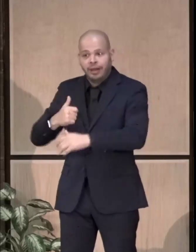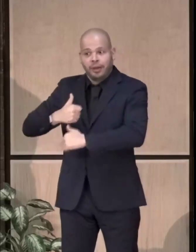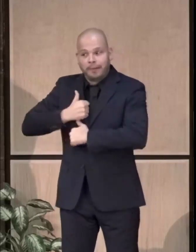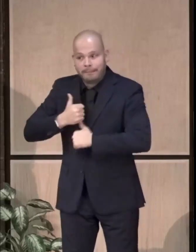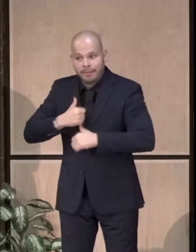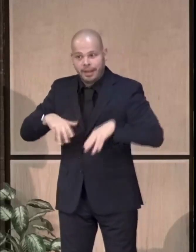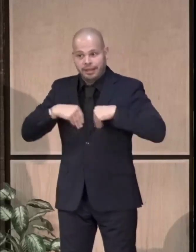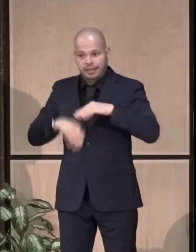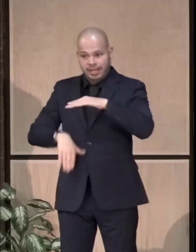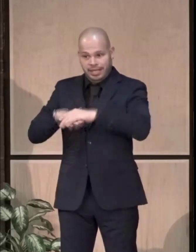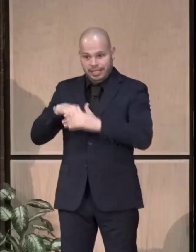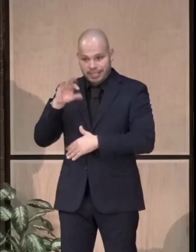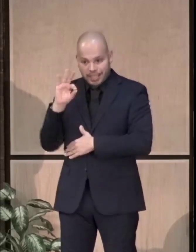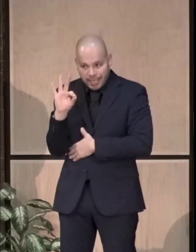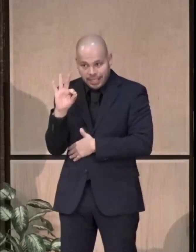So